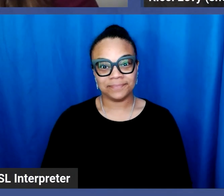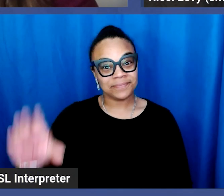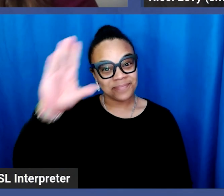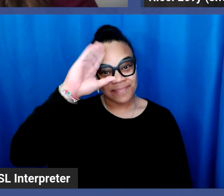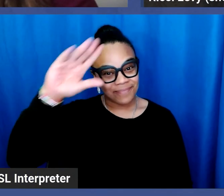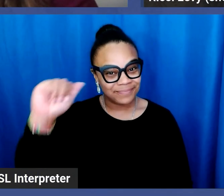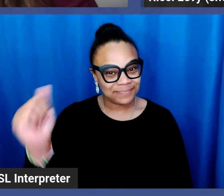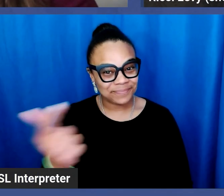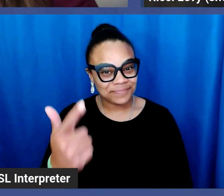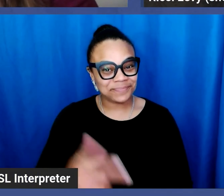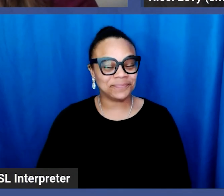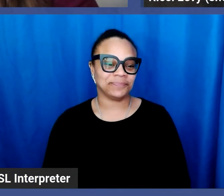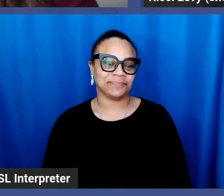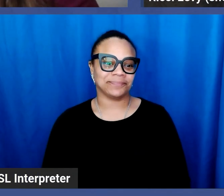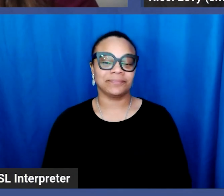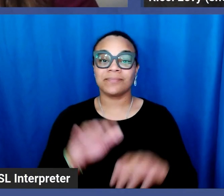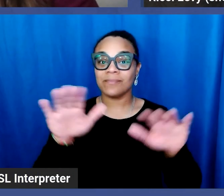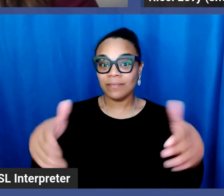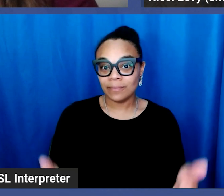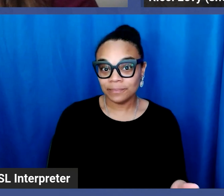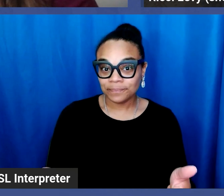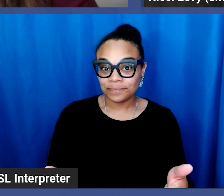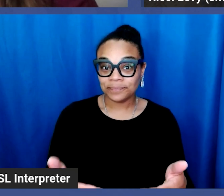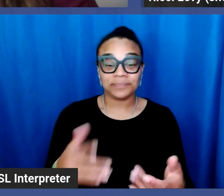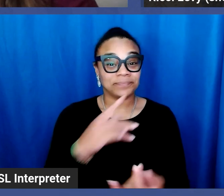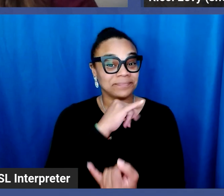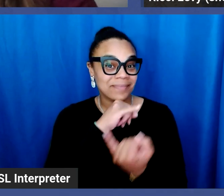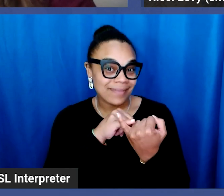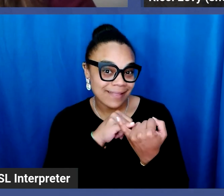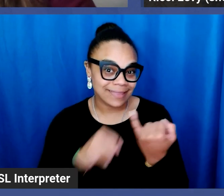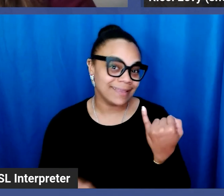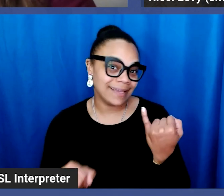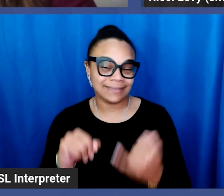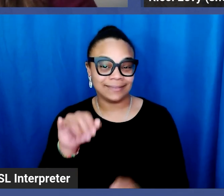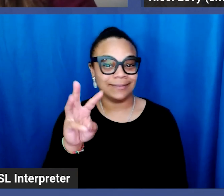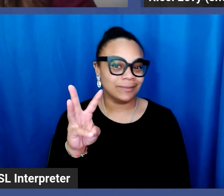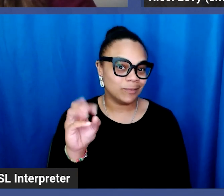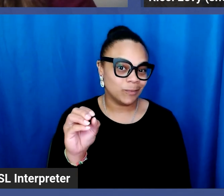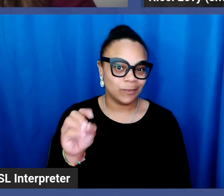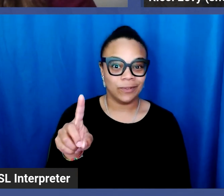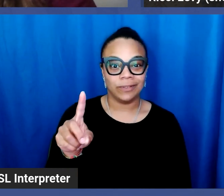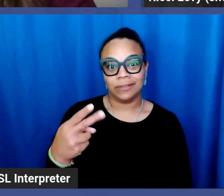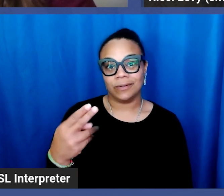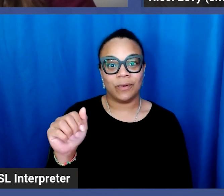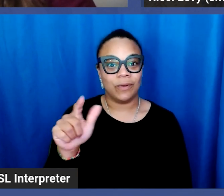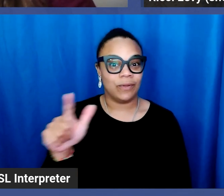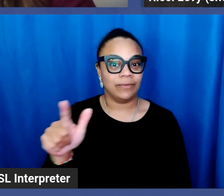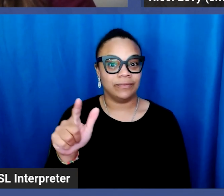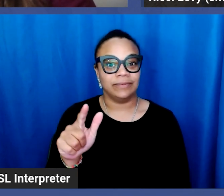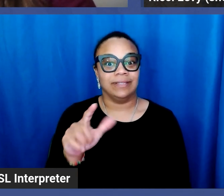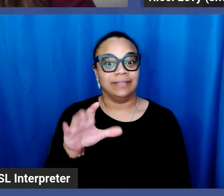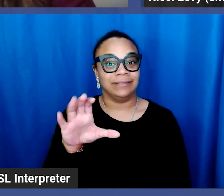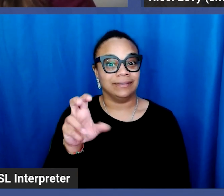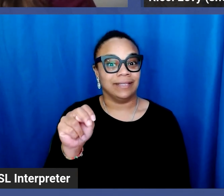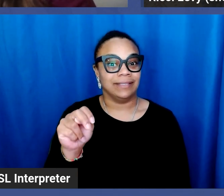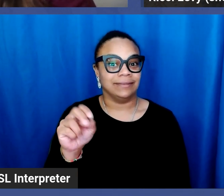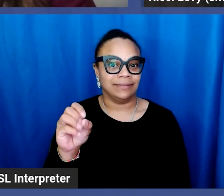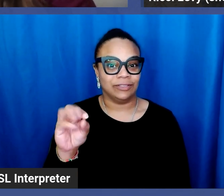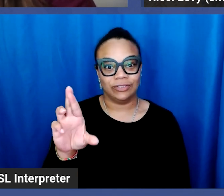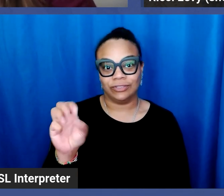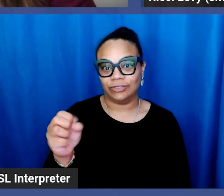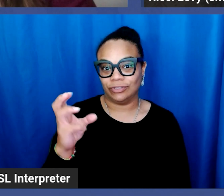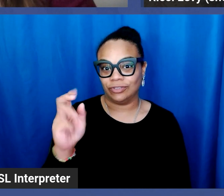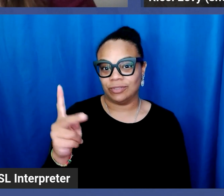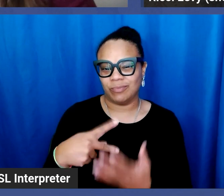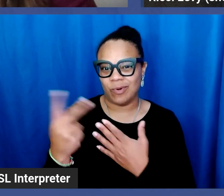Hello, everybody. Welcome to the very last Woodhull Censorship Series program of